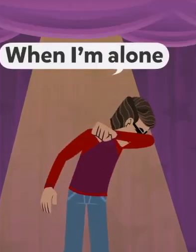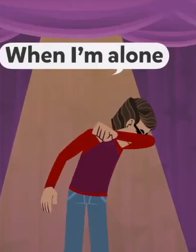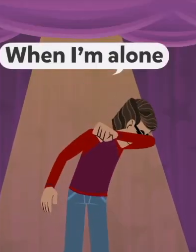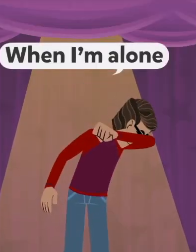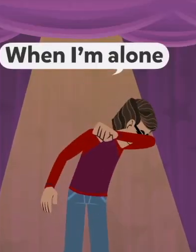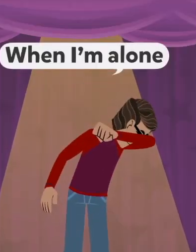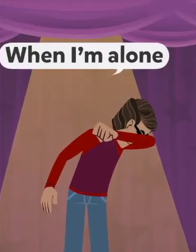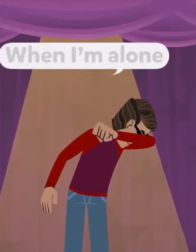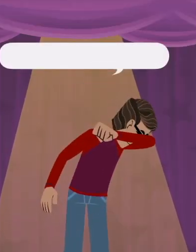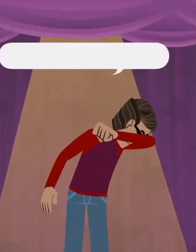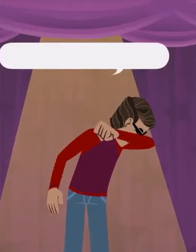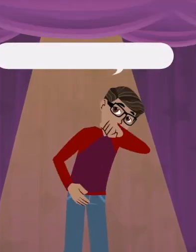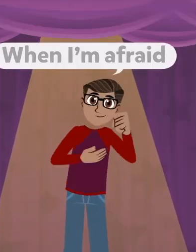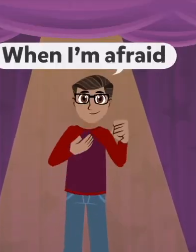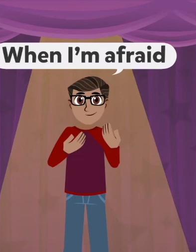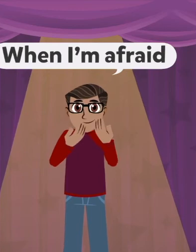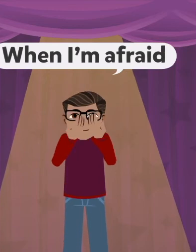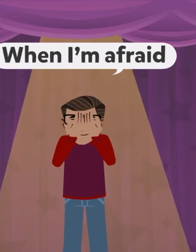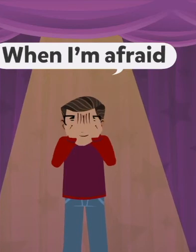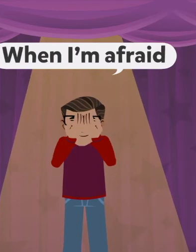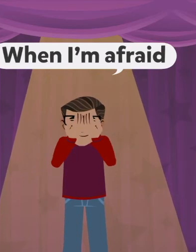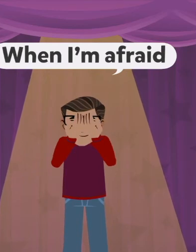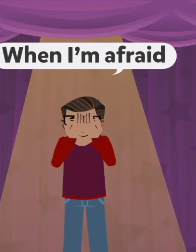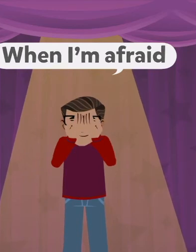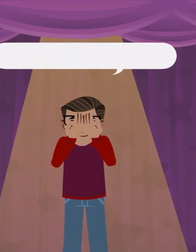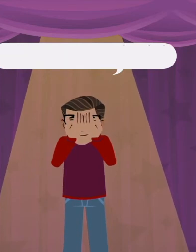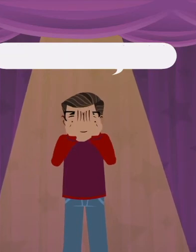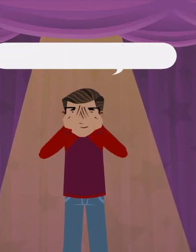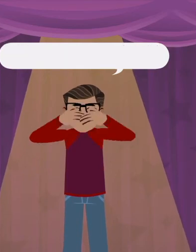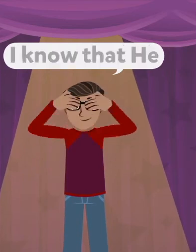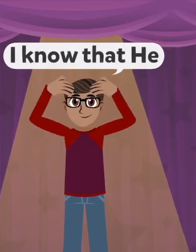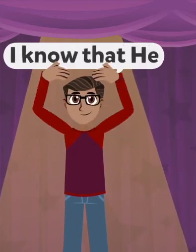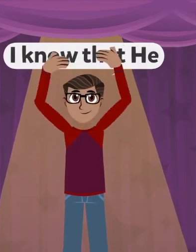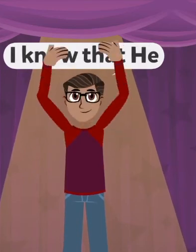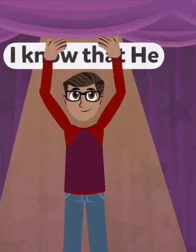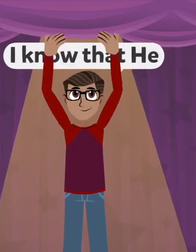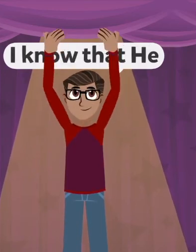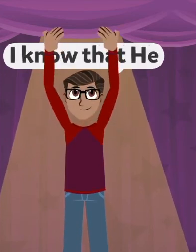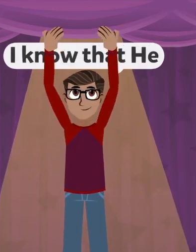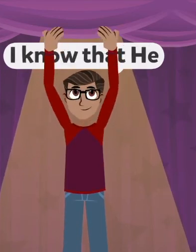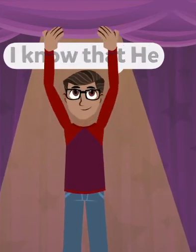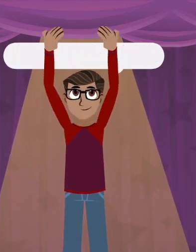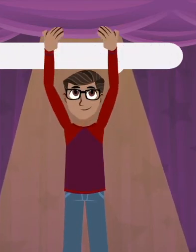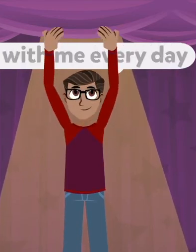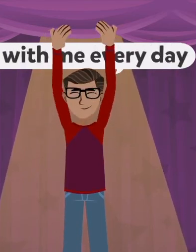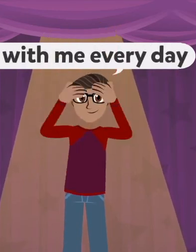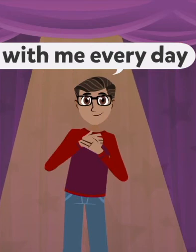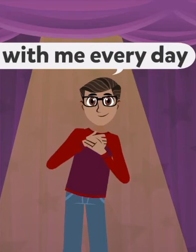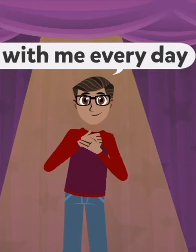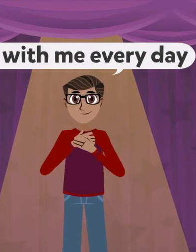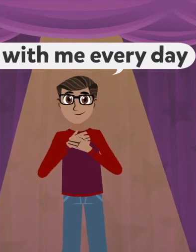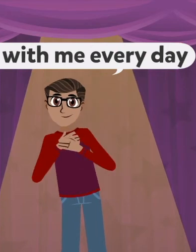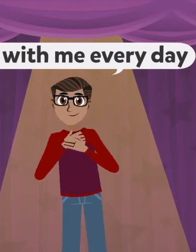When I'm alone, when I'm afraid, I know that He